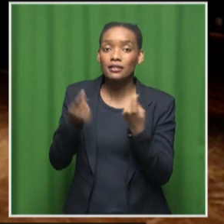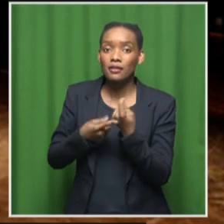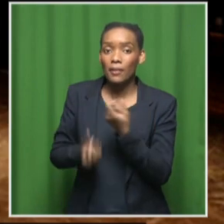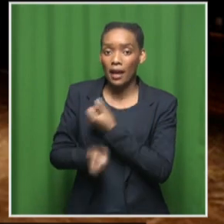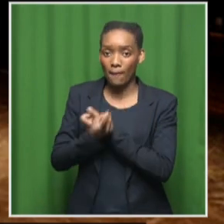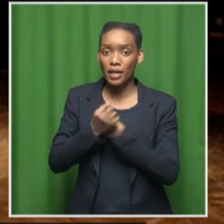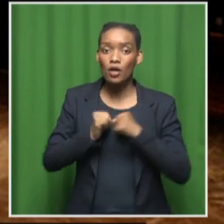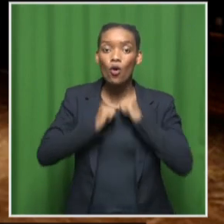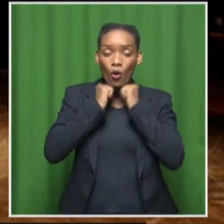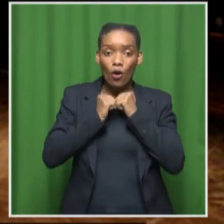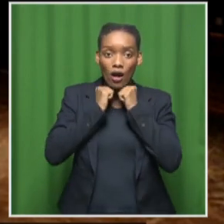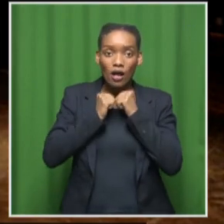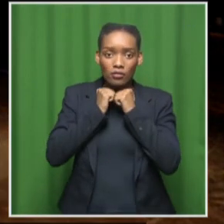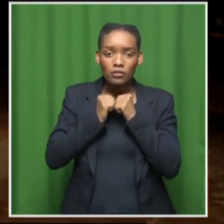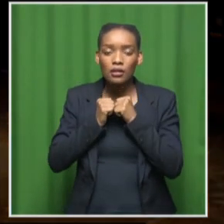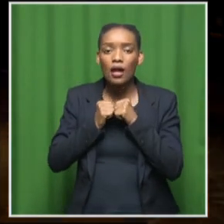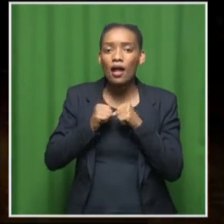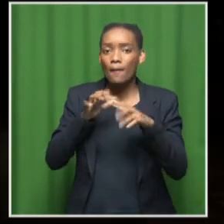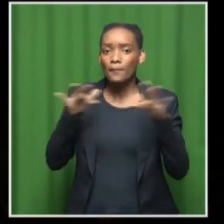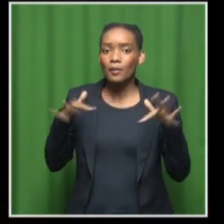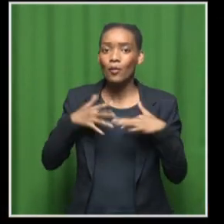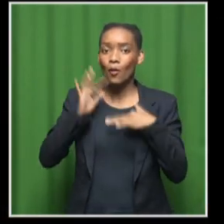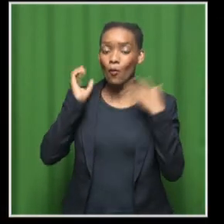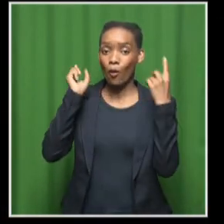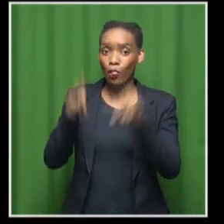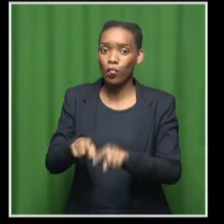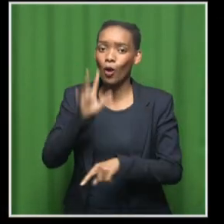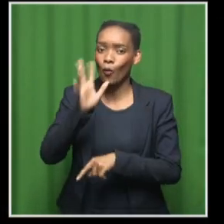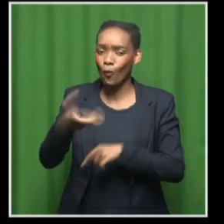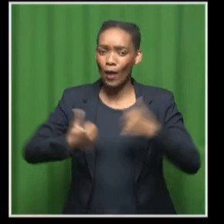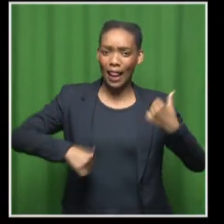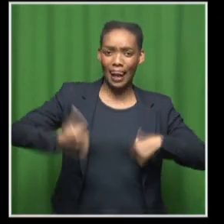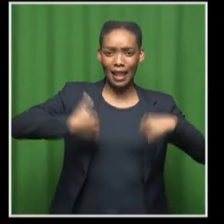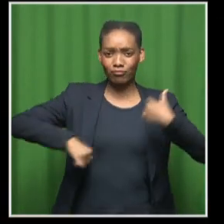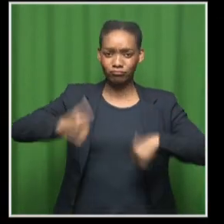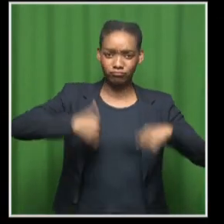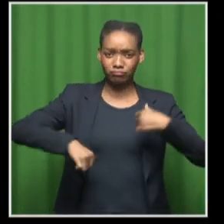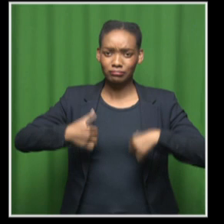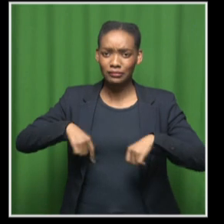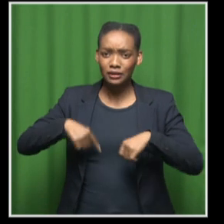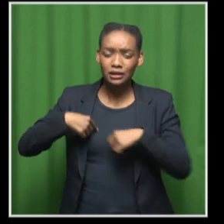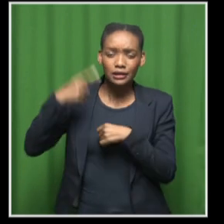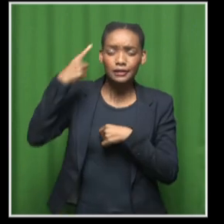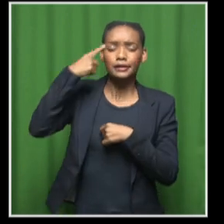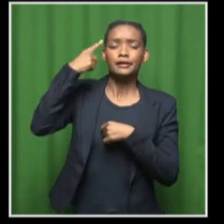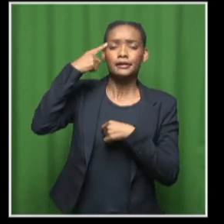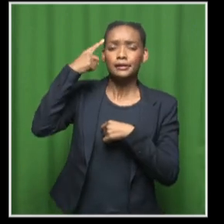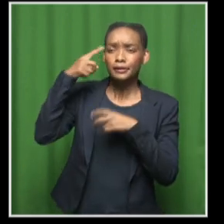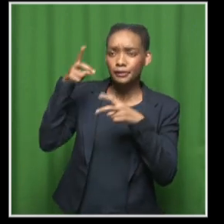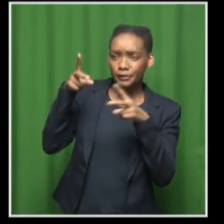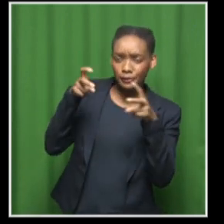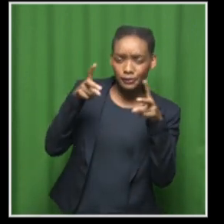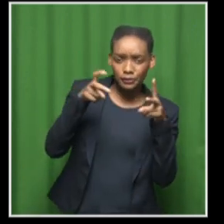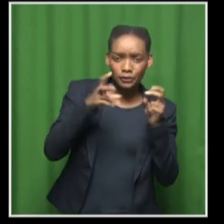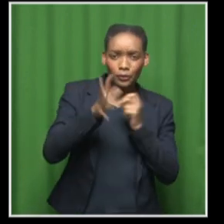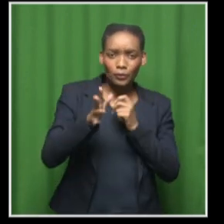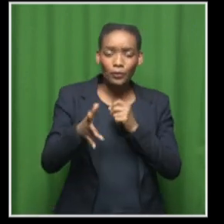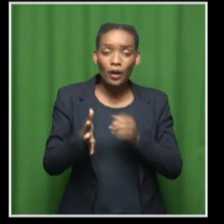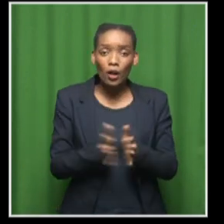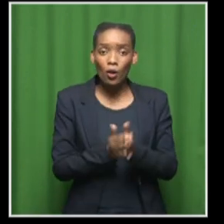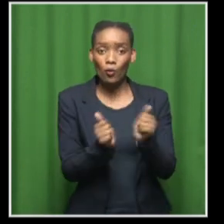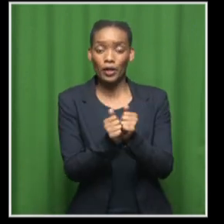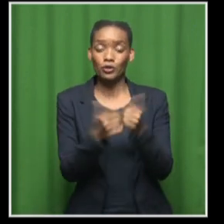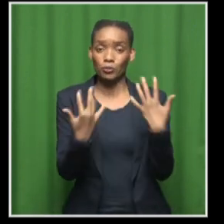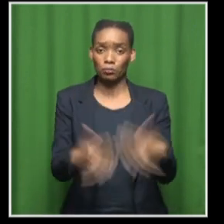and festival goers will experience breathtaking performances, thought-provoking installations, and groundbreaking workshops as